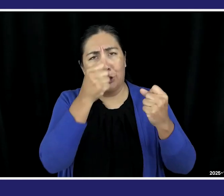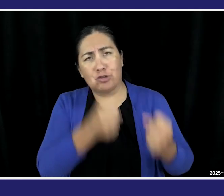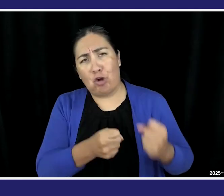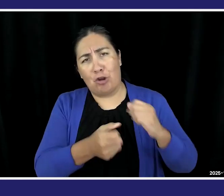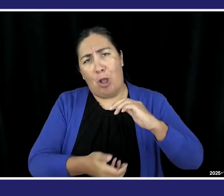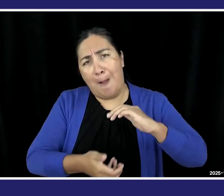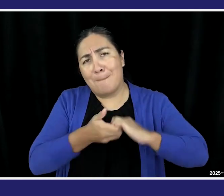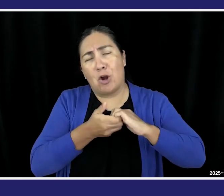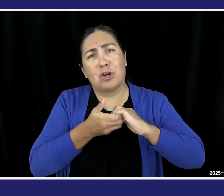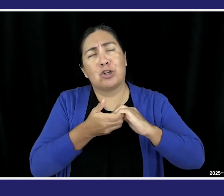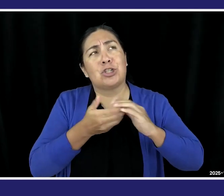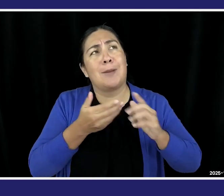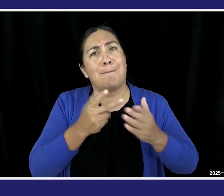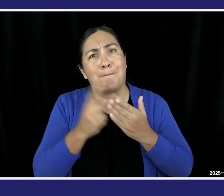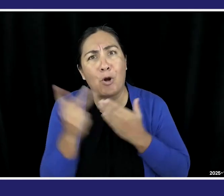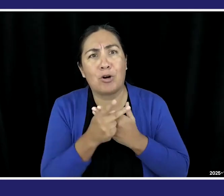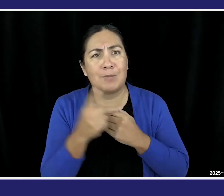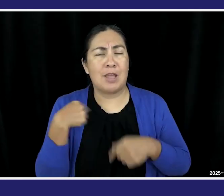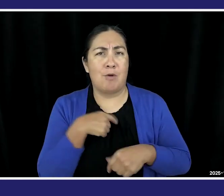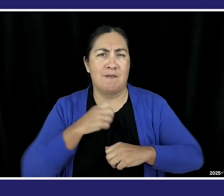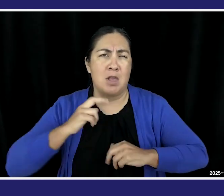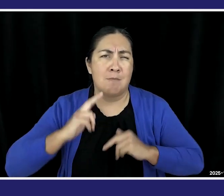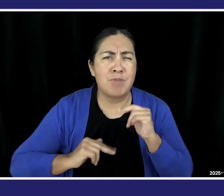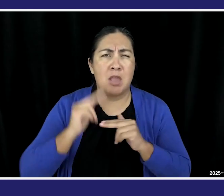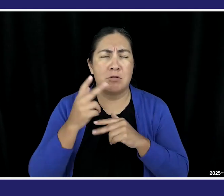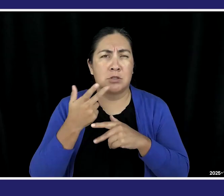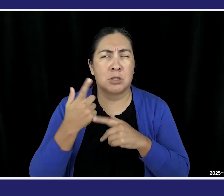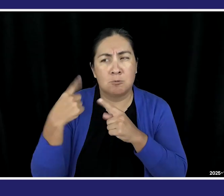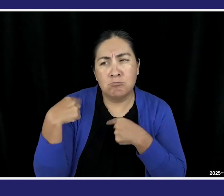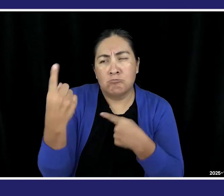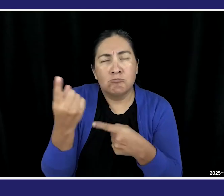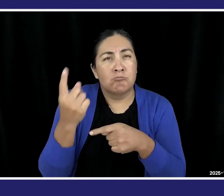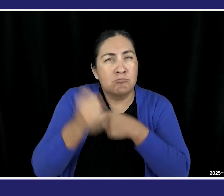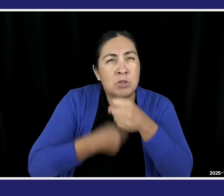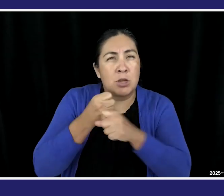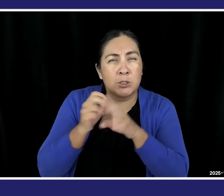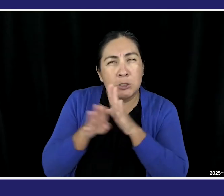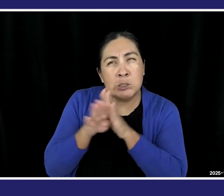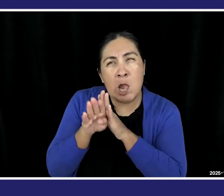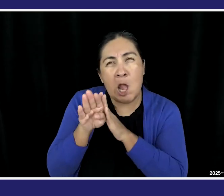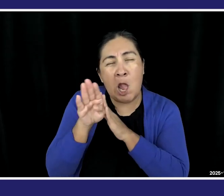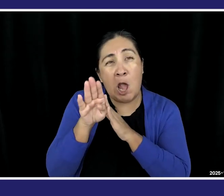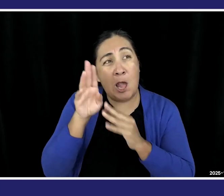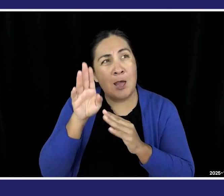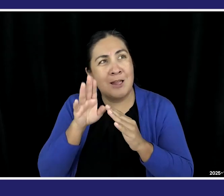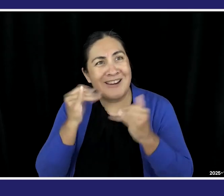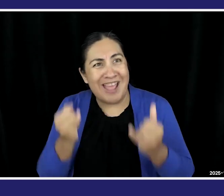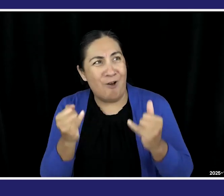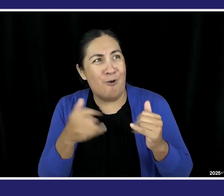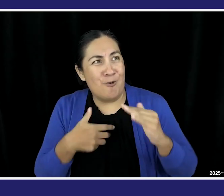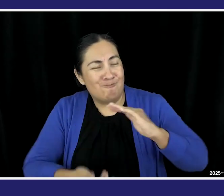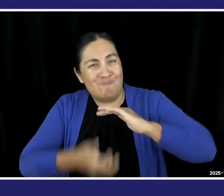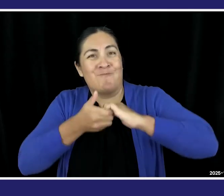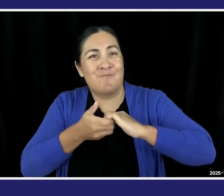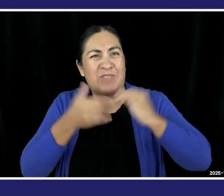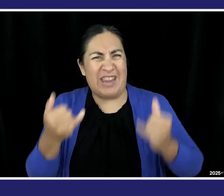have built over the years could be dissolved as we are now competing for the same limited funds that once unite